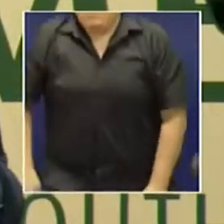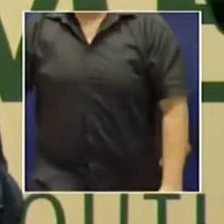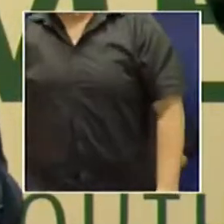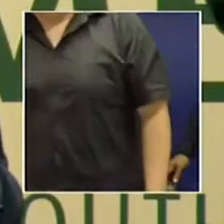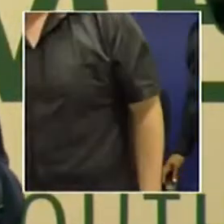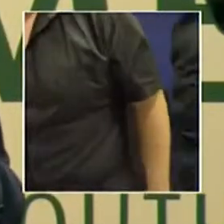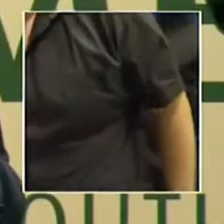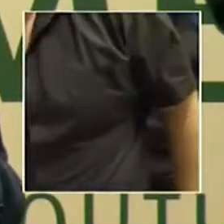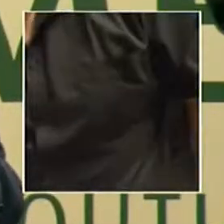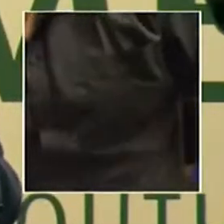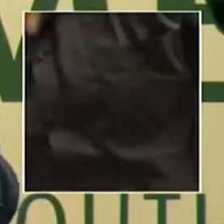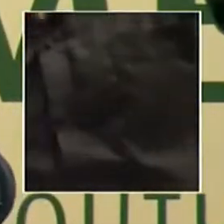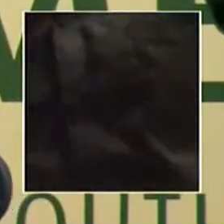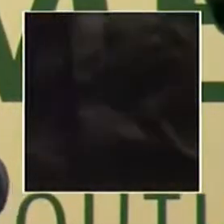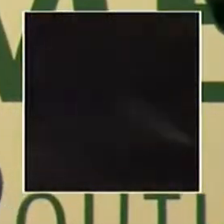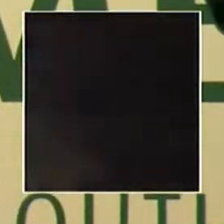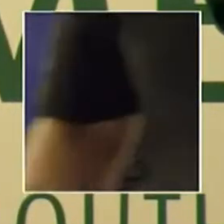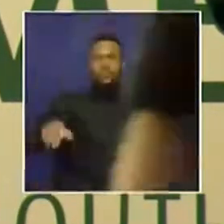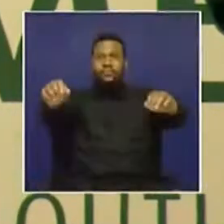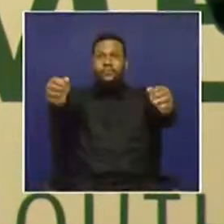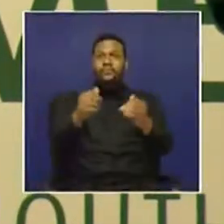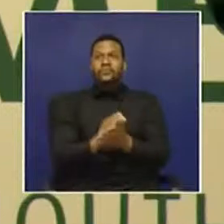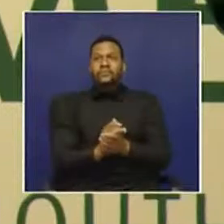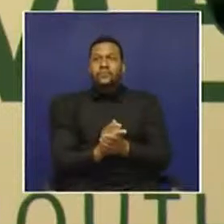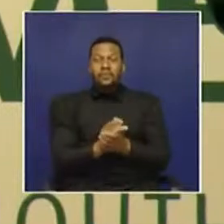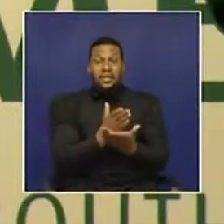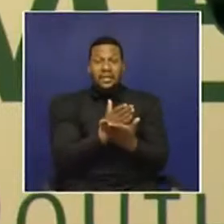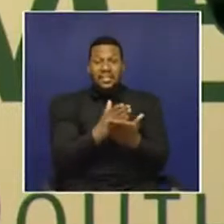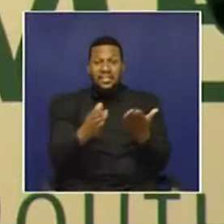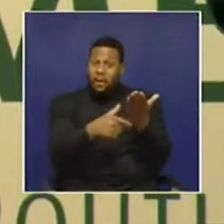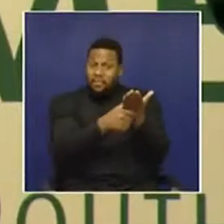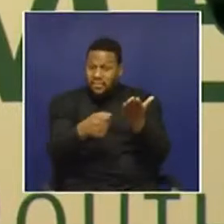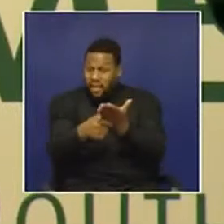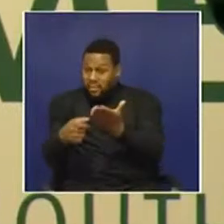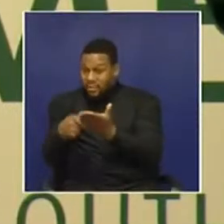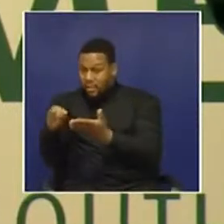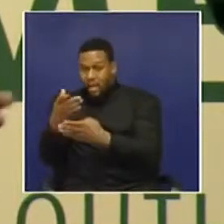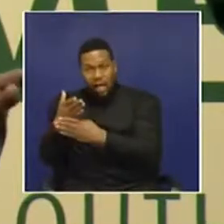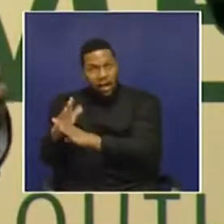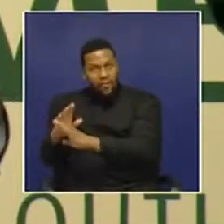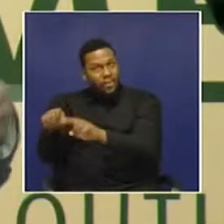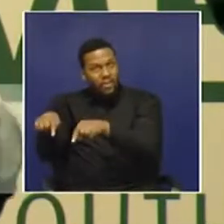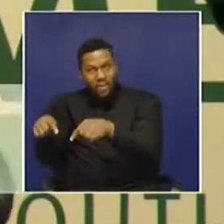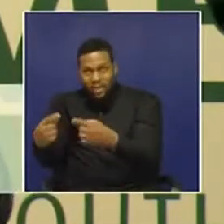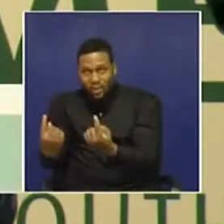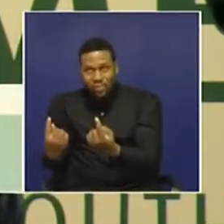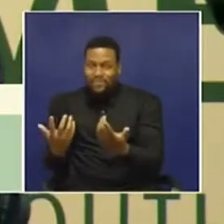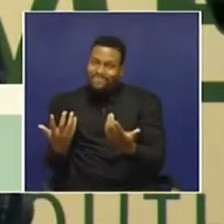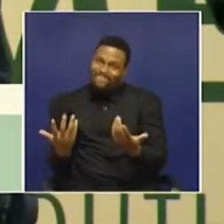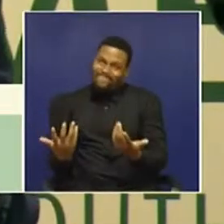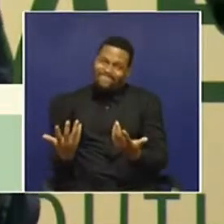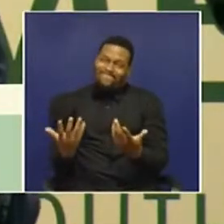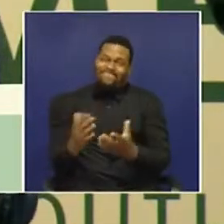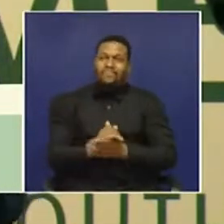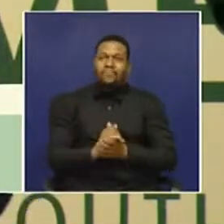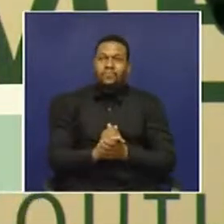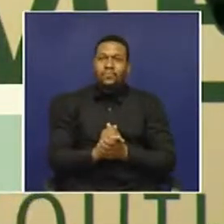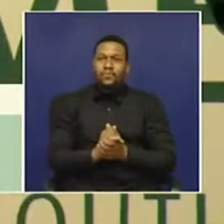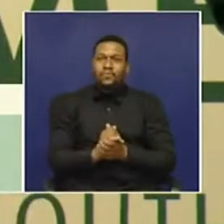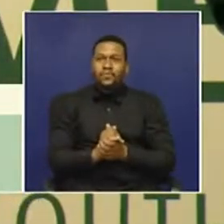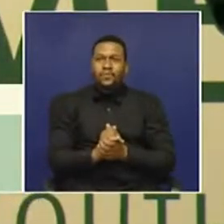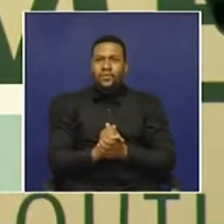increases to certain taxes are unavoidable. That's the bad part of me.